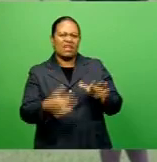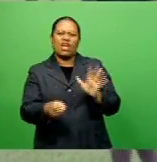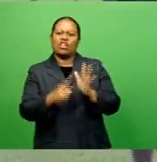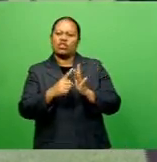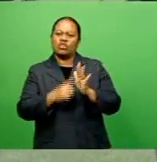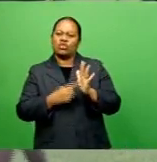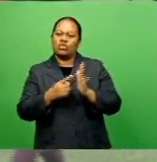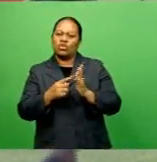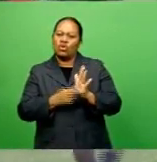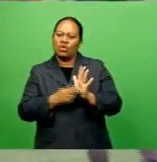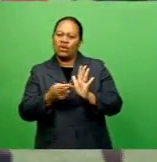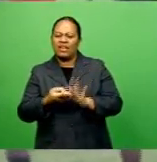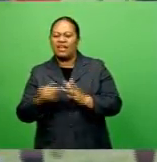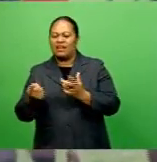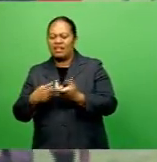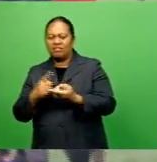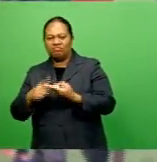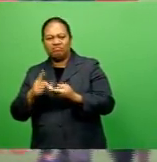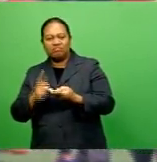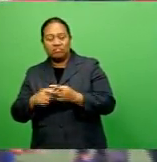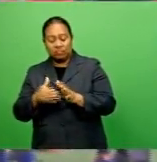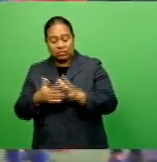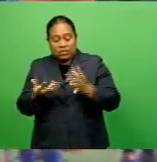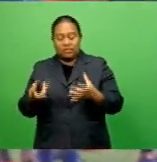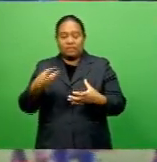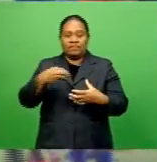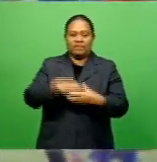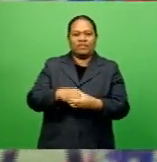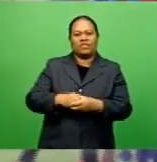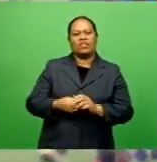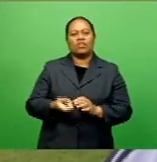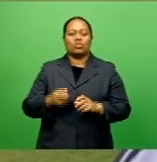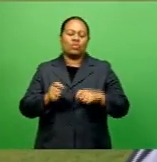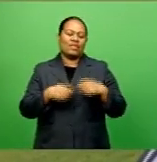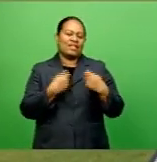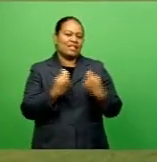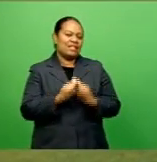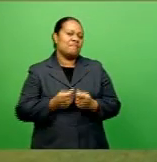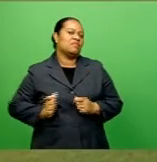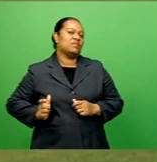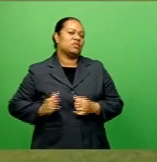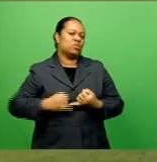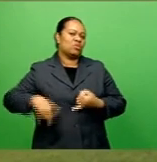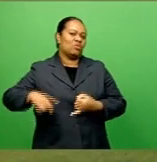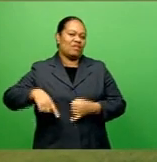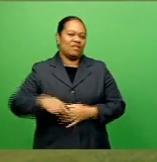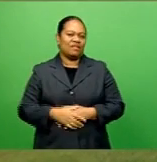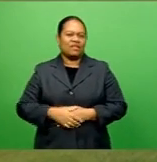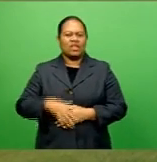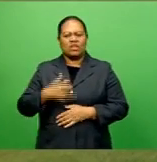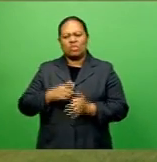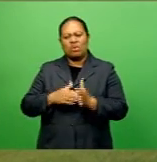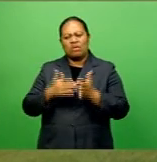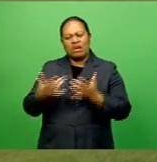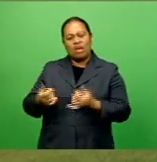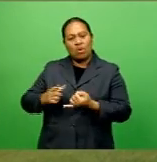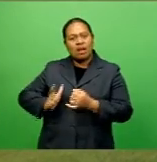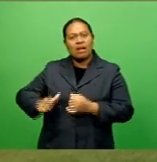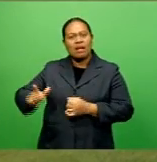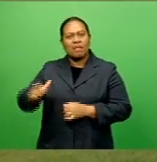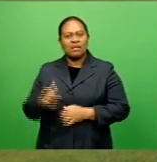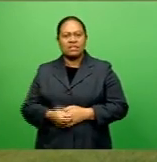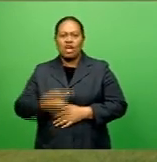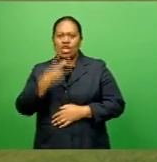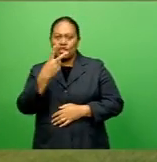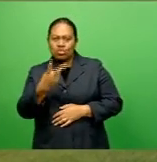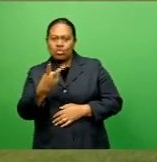and Malan Tahioa, who will be a threat to the capital side. Lambasa just roped in some good players like Chone